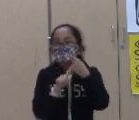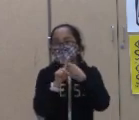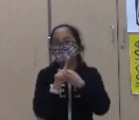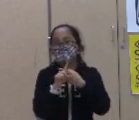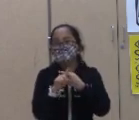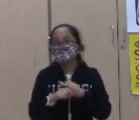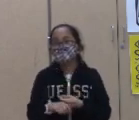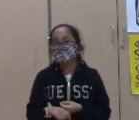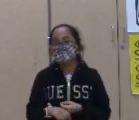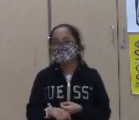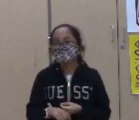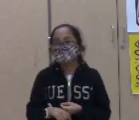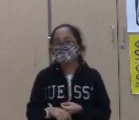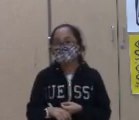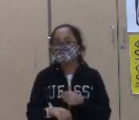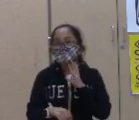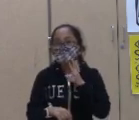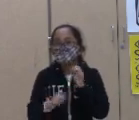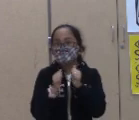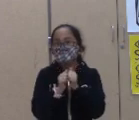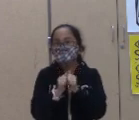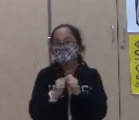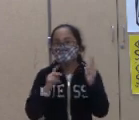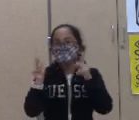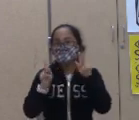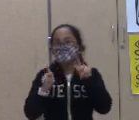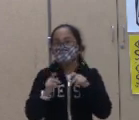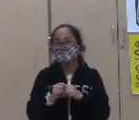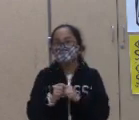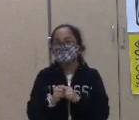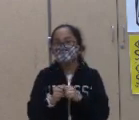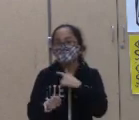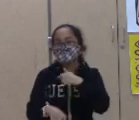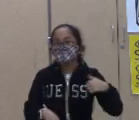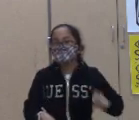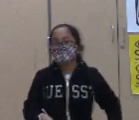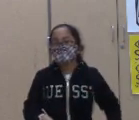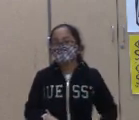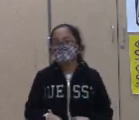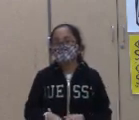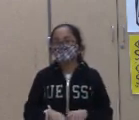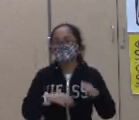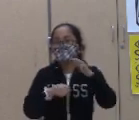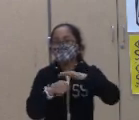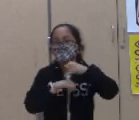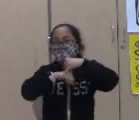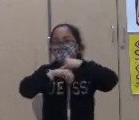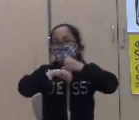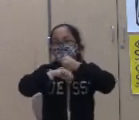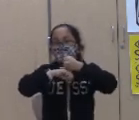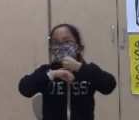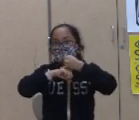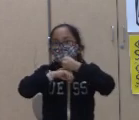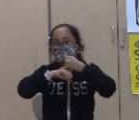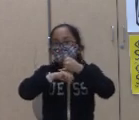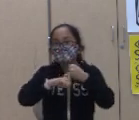545 Haitian soldiers came to Savannah, Georgia, to fight for the freedom of this country. So